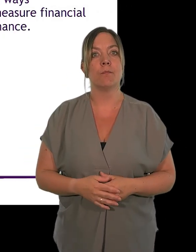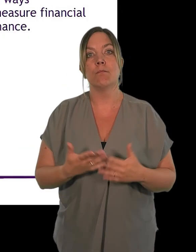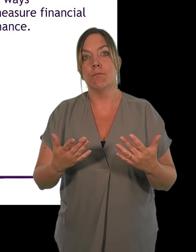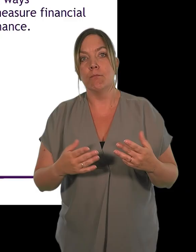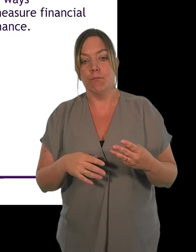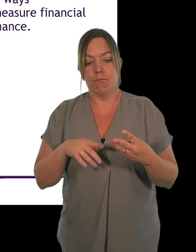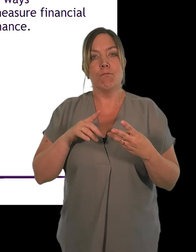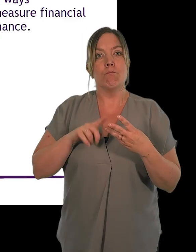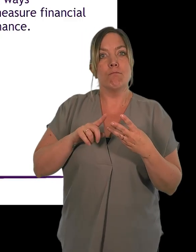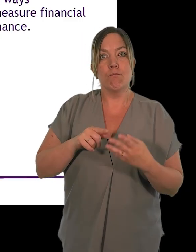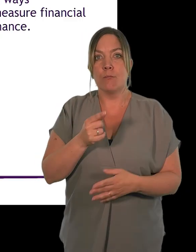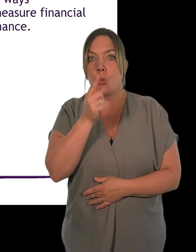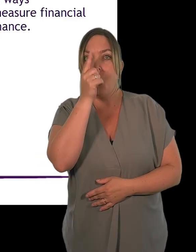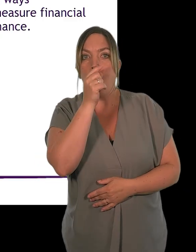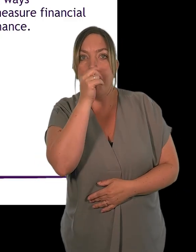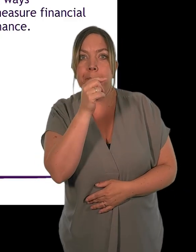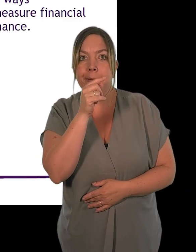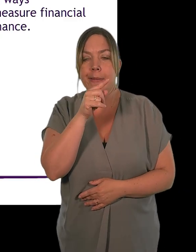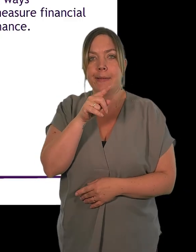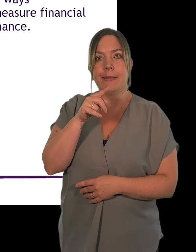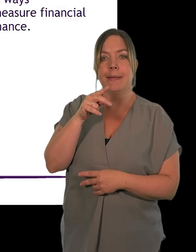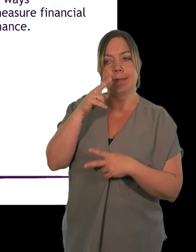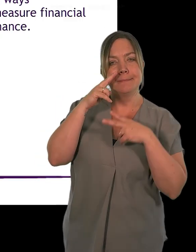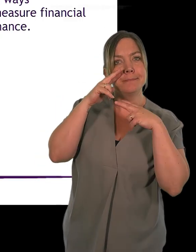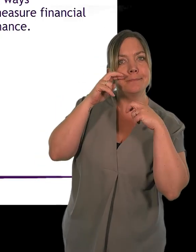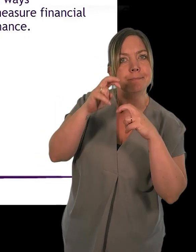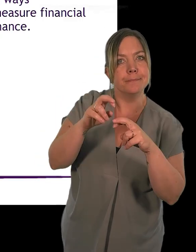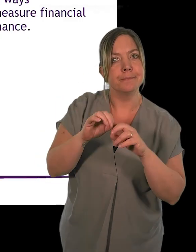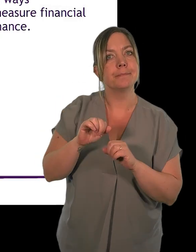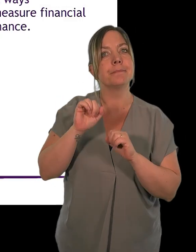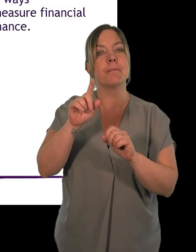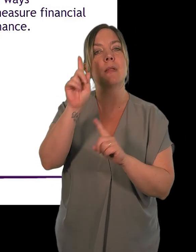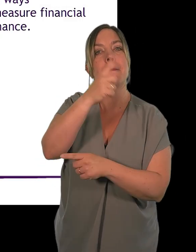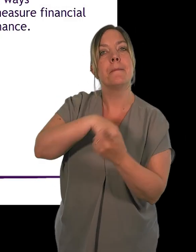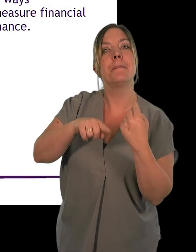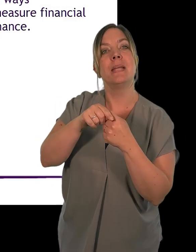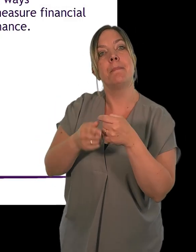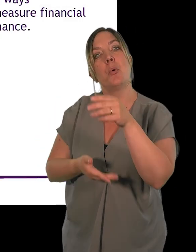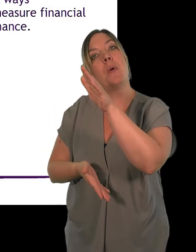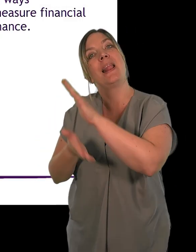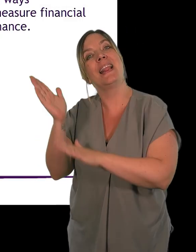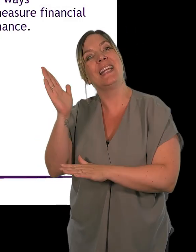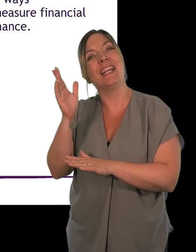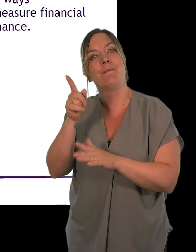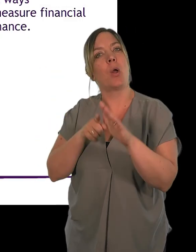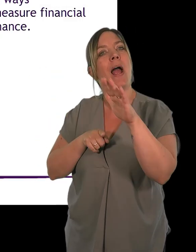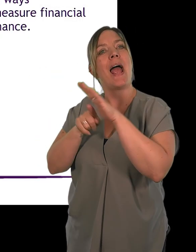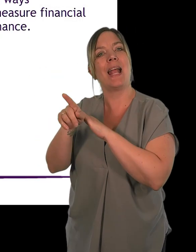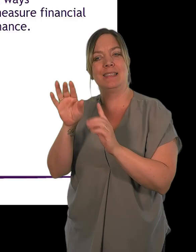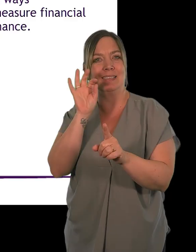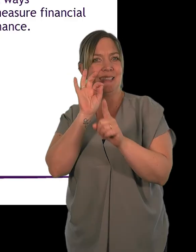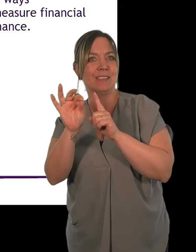Finally, it could be measuring the exit interview data.